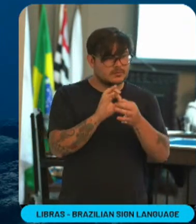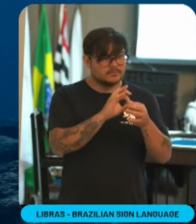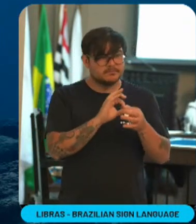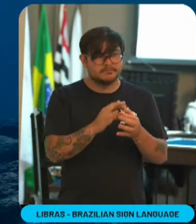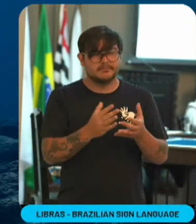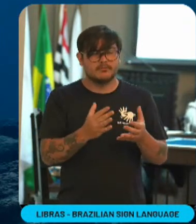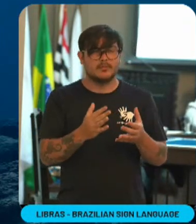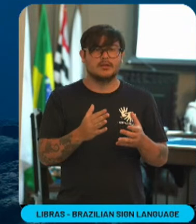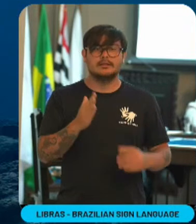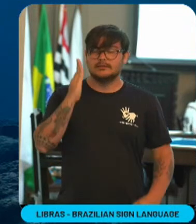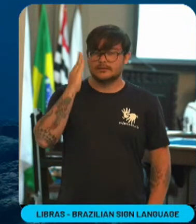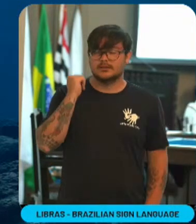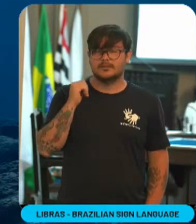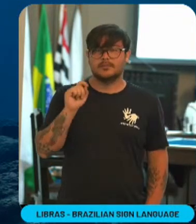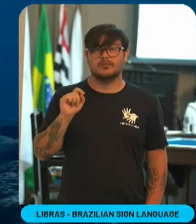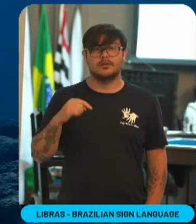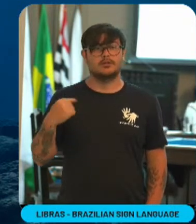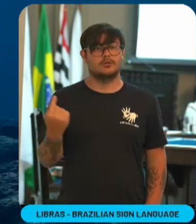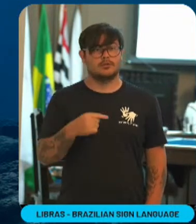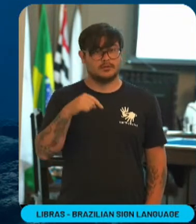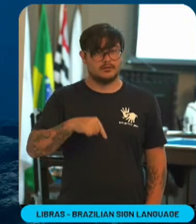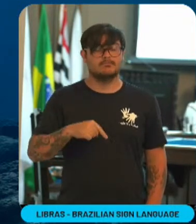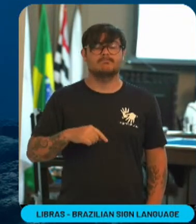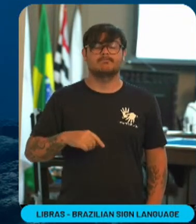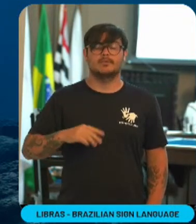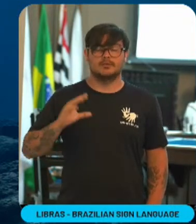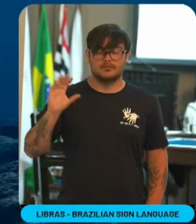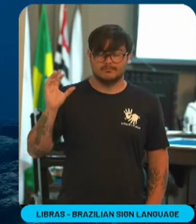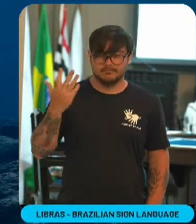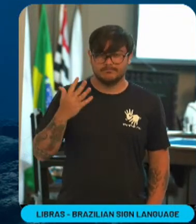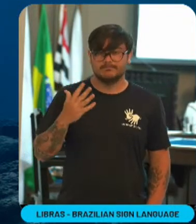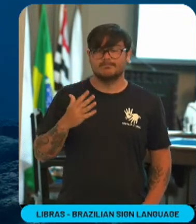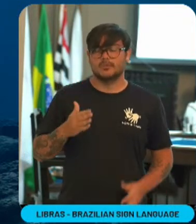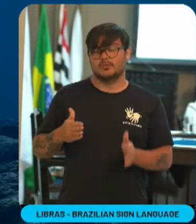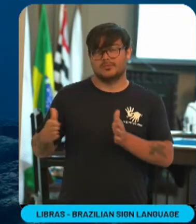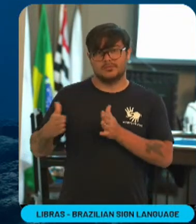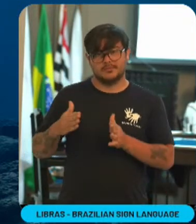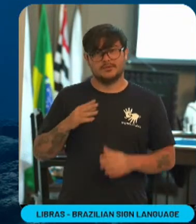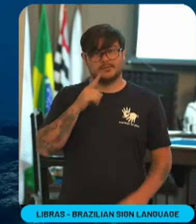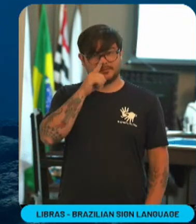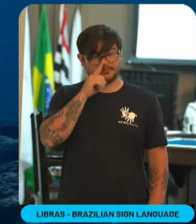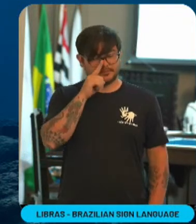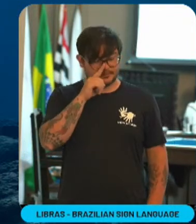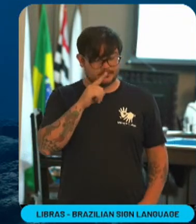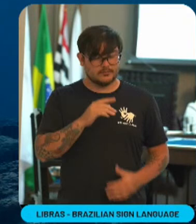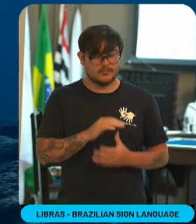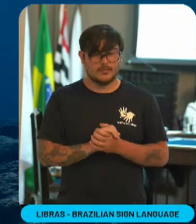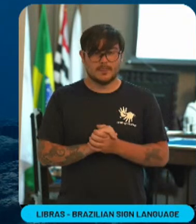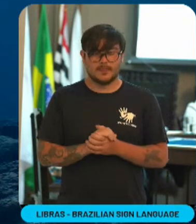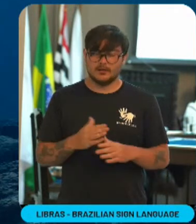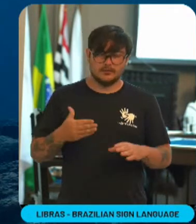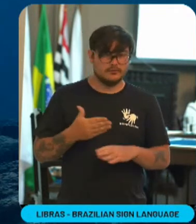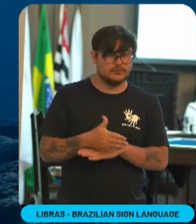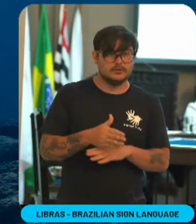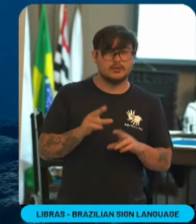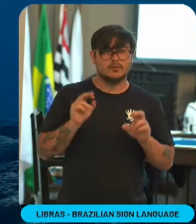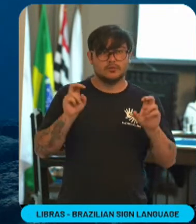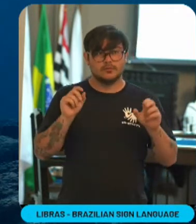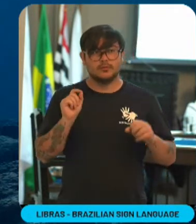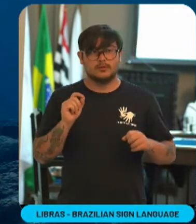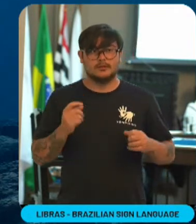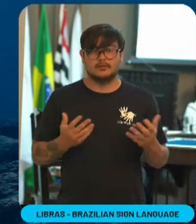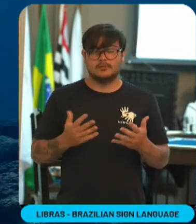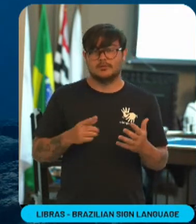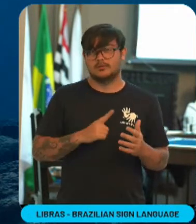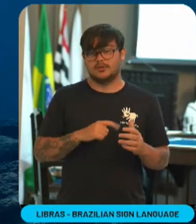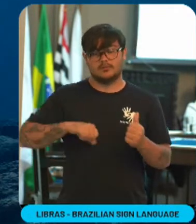to understand these relationships and be aware that yes, we are passing through a tipping point. I'm not getting into